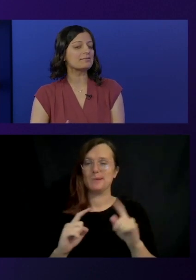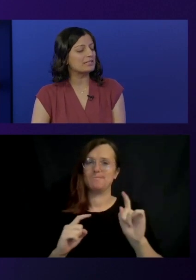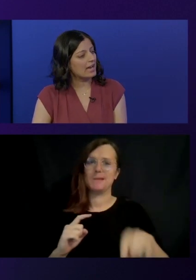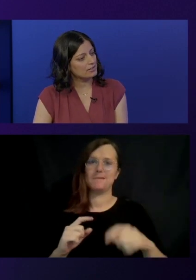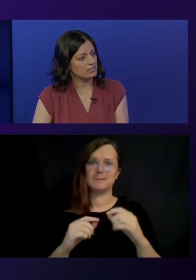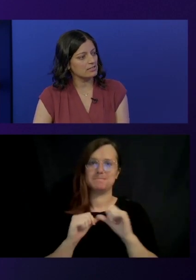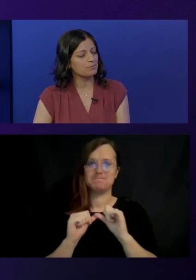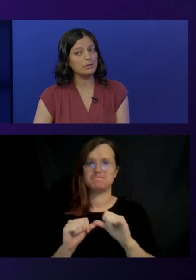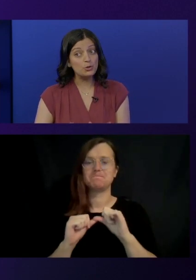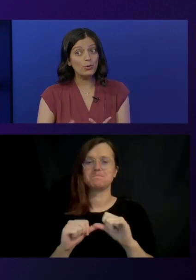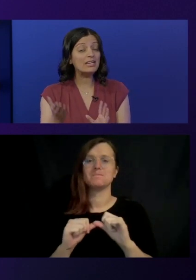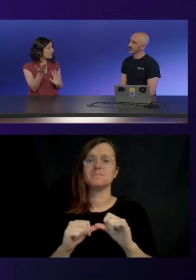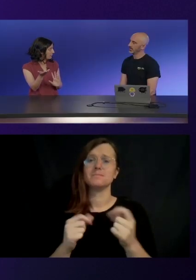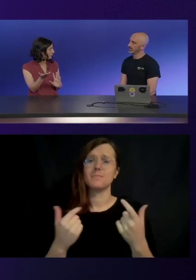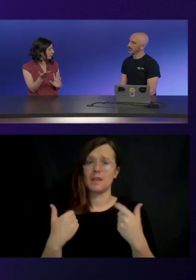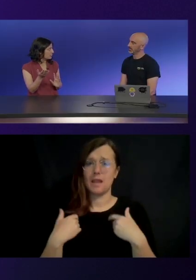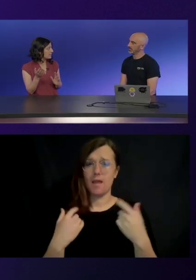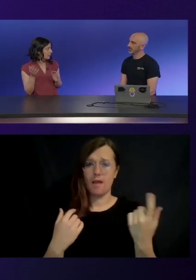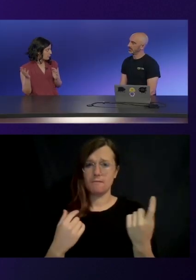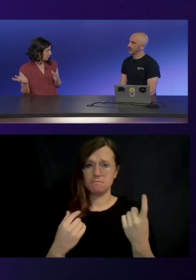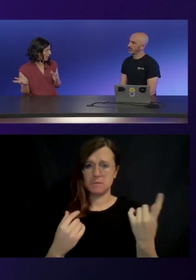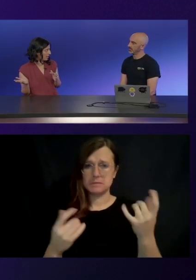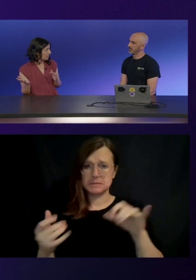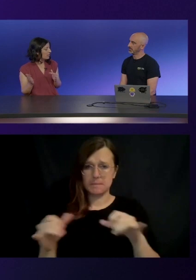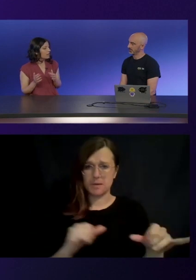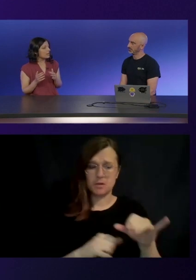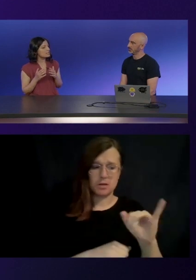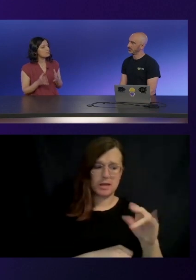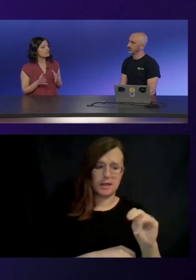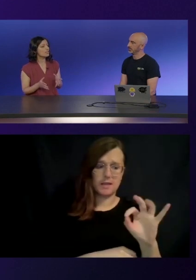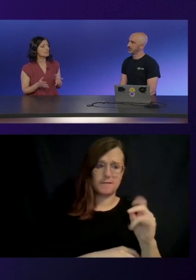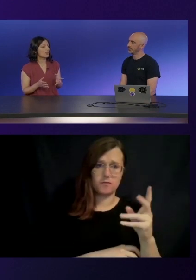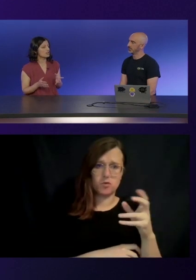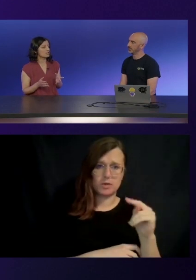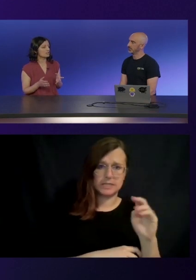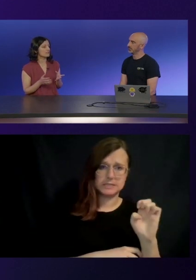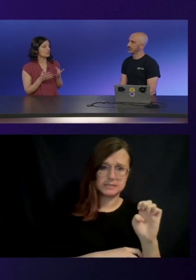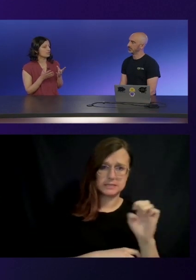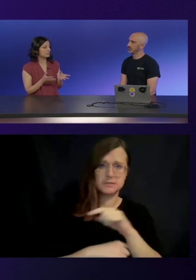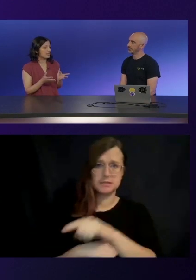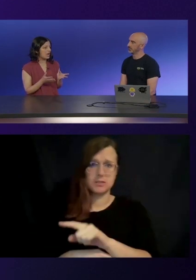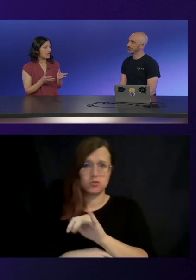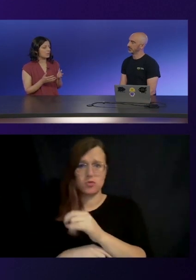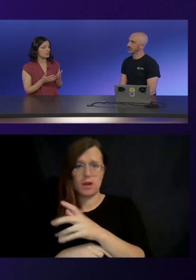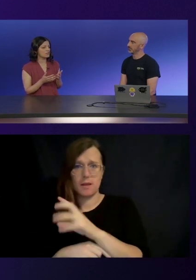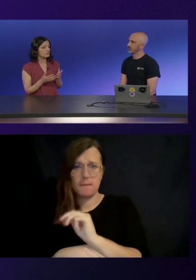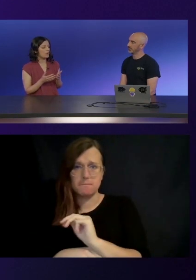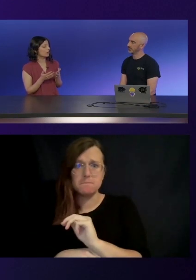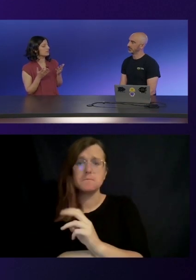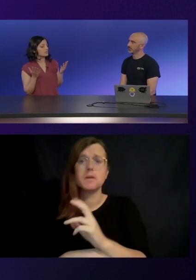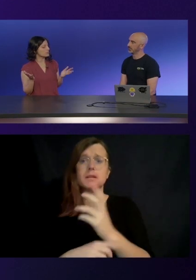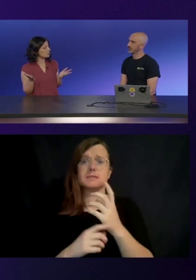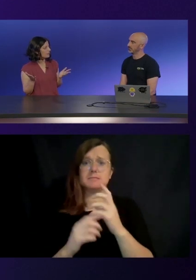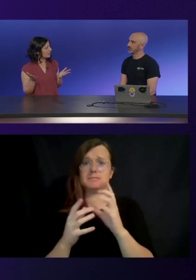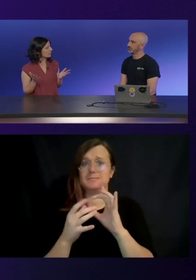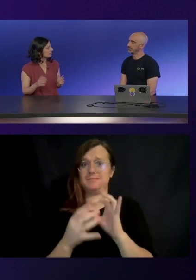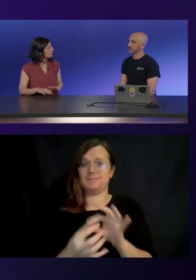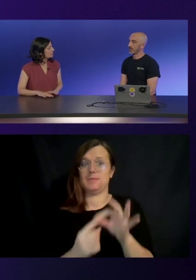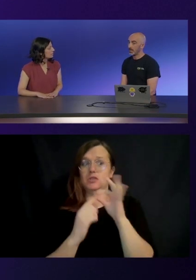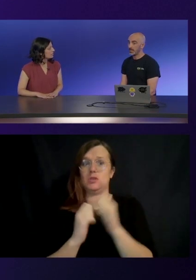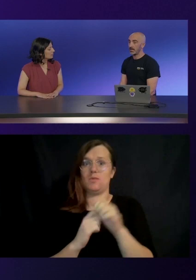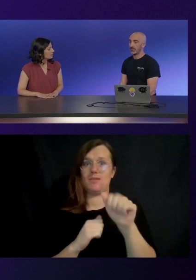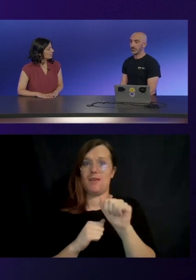any similarities between inference and training, especially in the context of generative AI, where these models are so